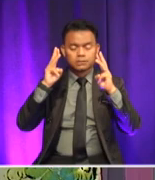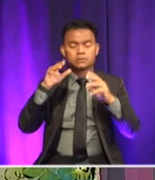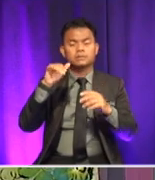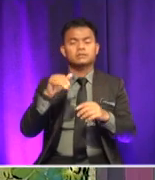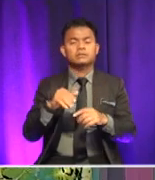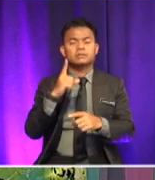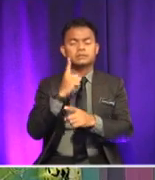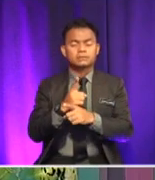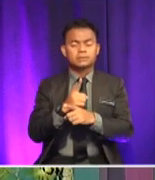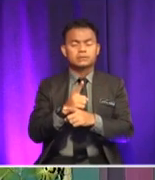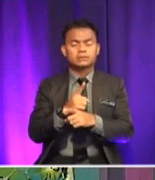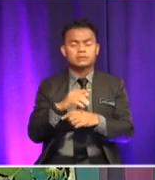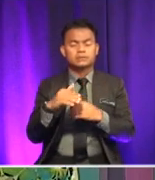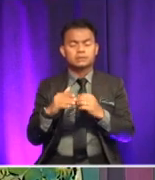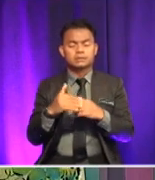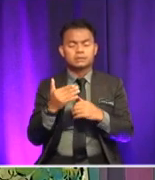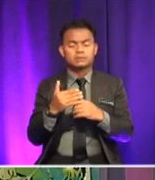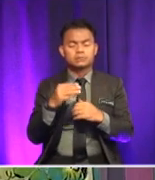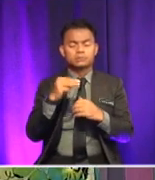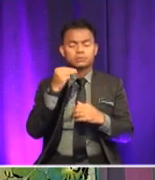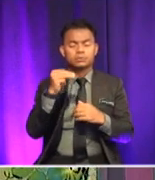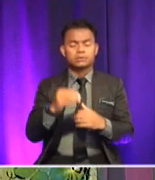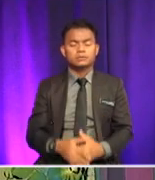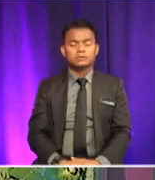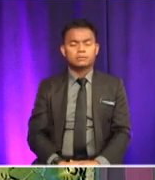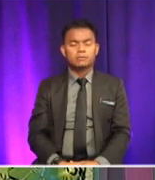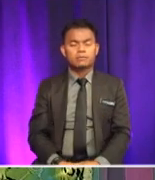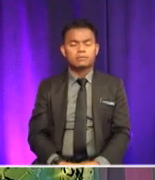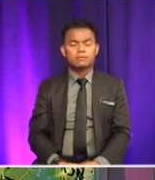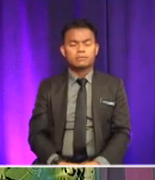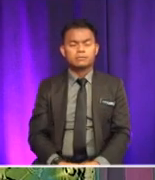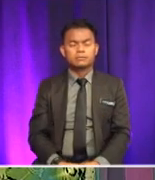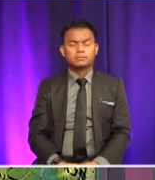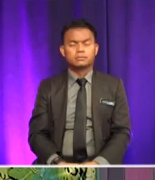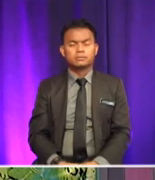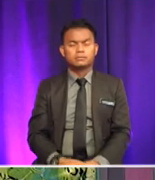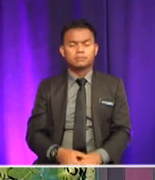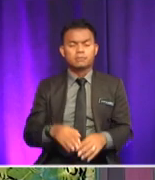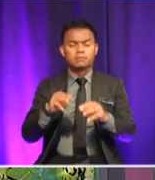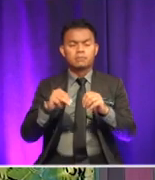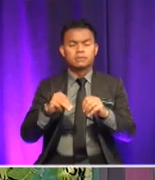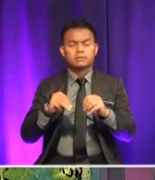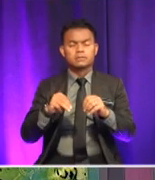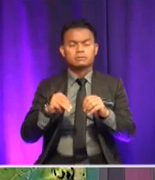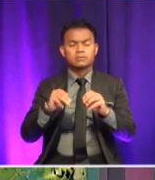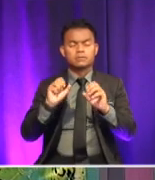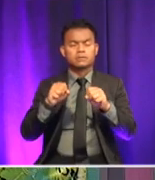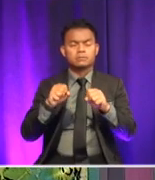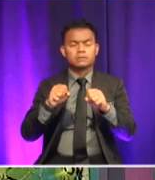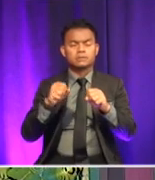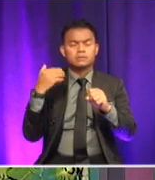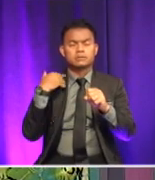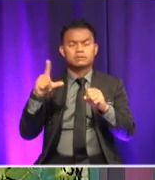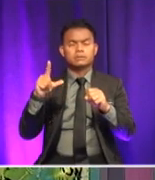you communicate personal and critical response. Must have your personal response. Don't give